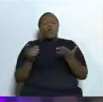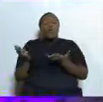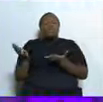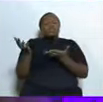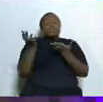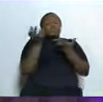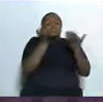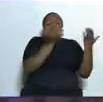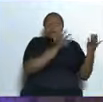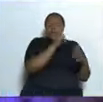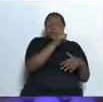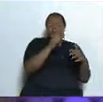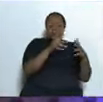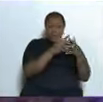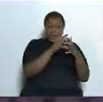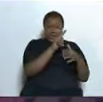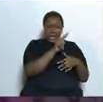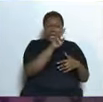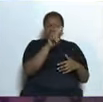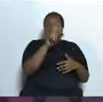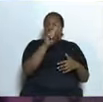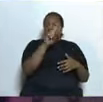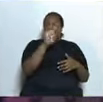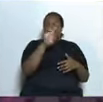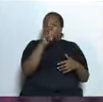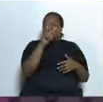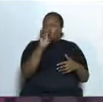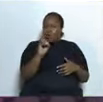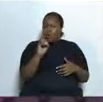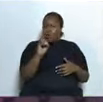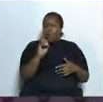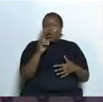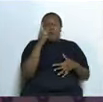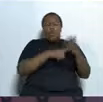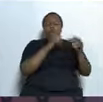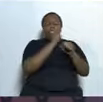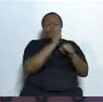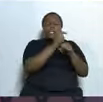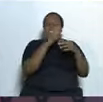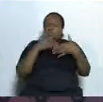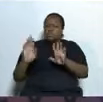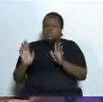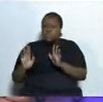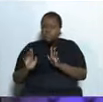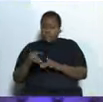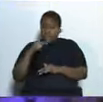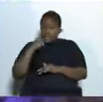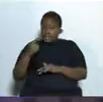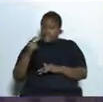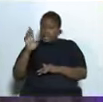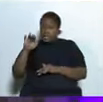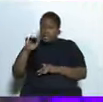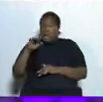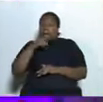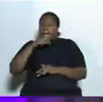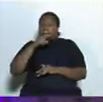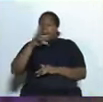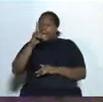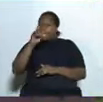Waco? Why did you go to Waco? And what made you leave? He said, David Koresh was